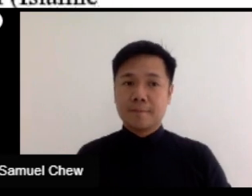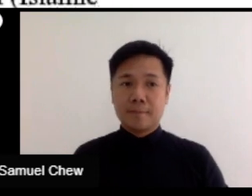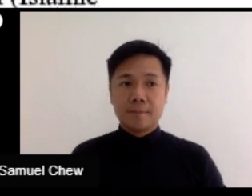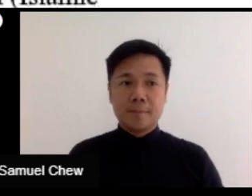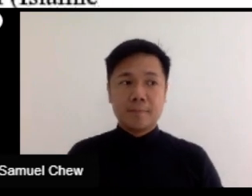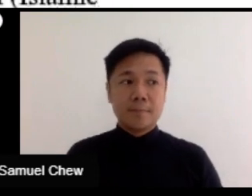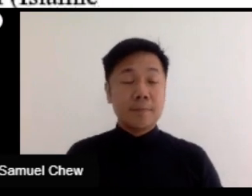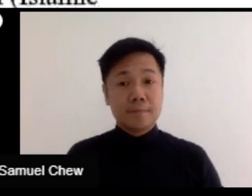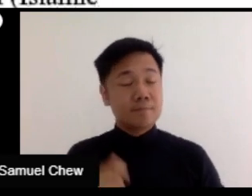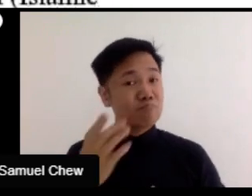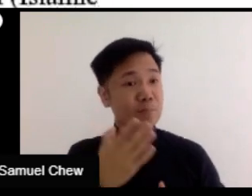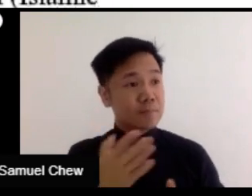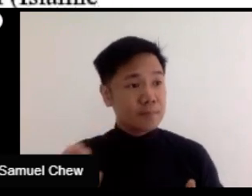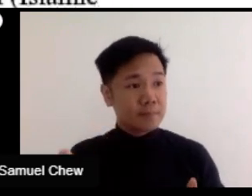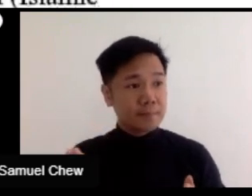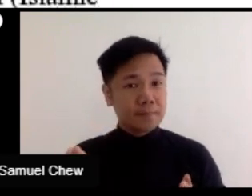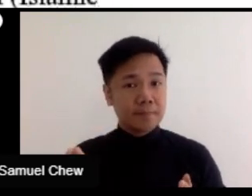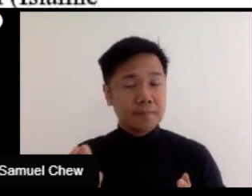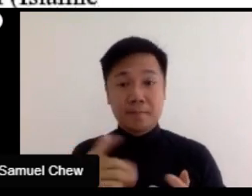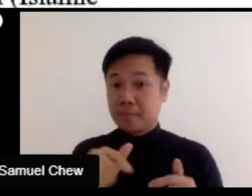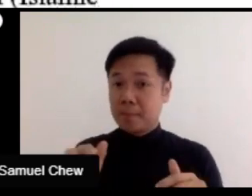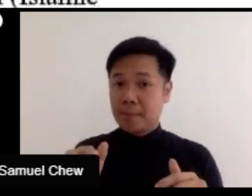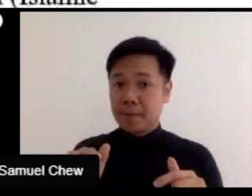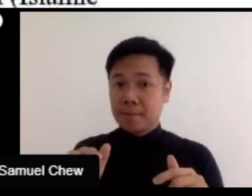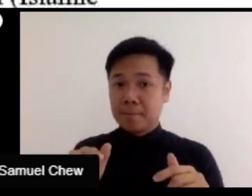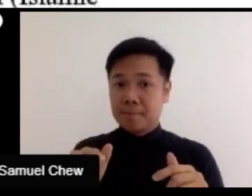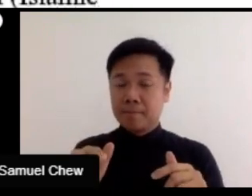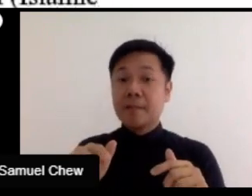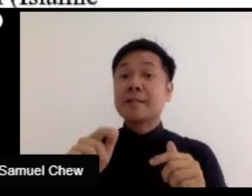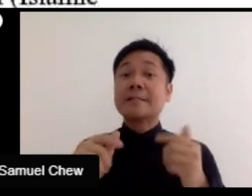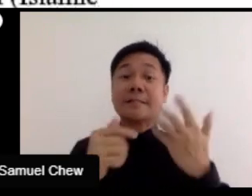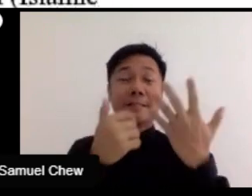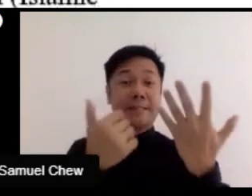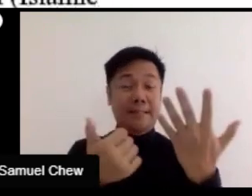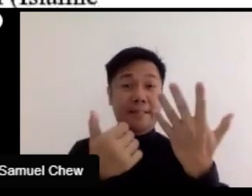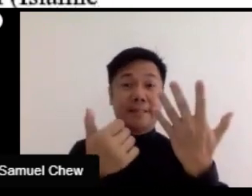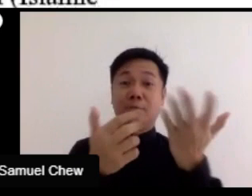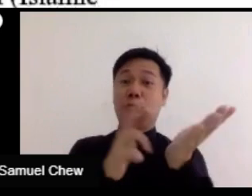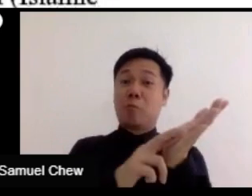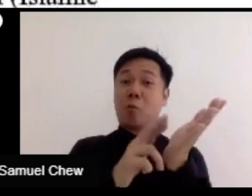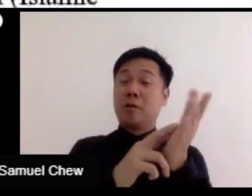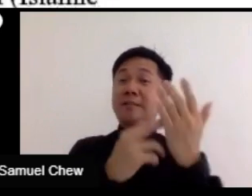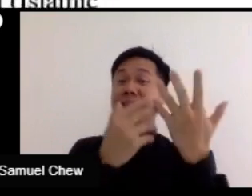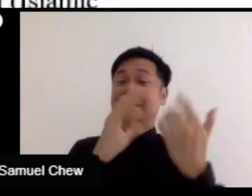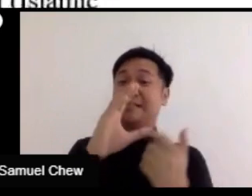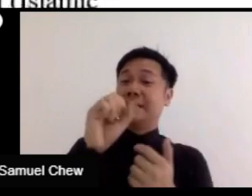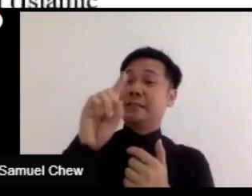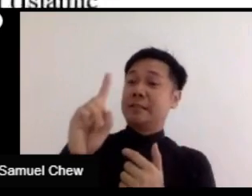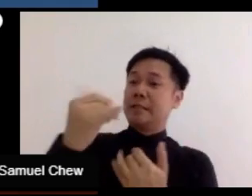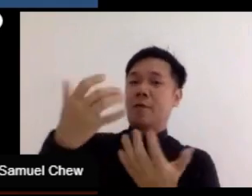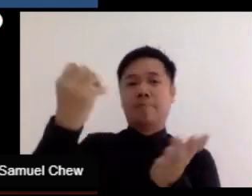I take that the report of the 6th CSD is adopted.